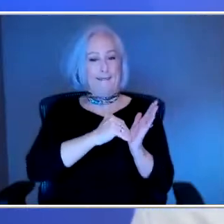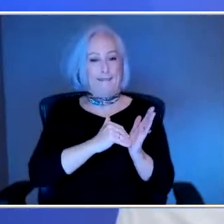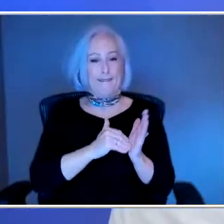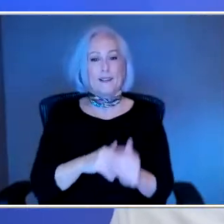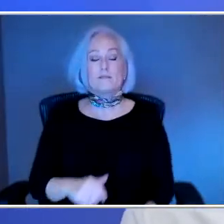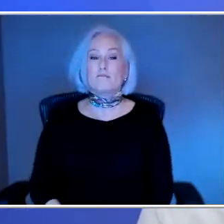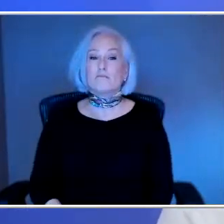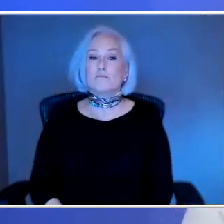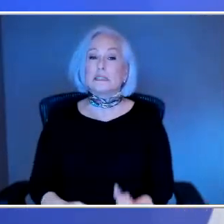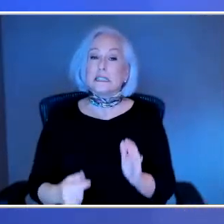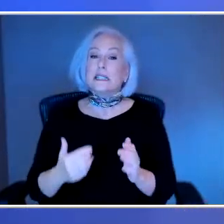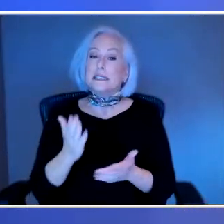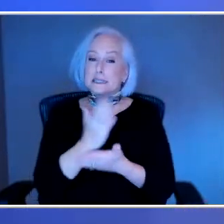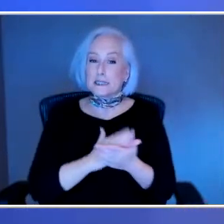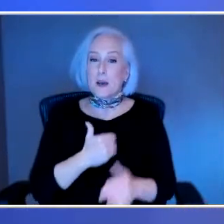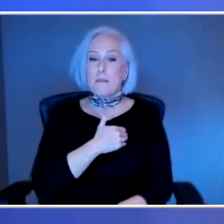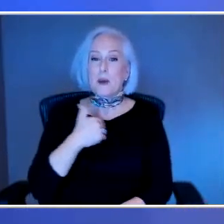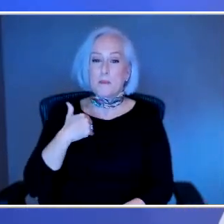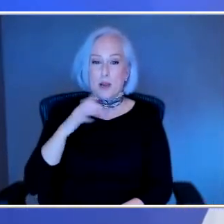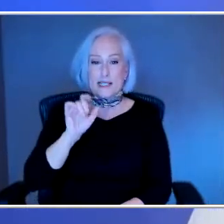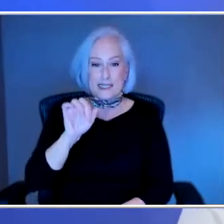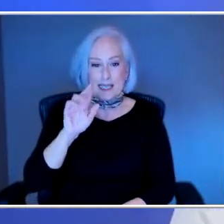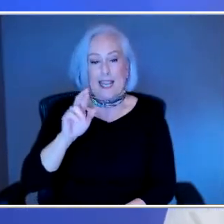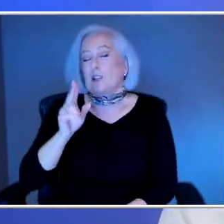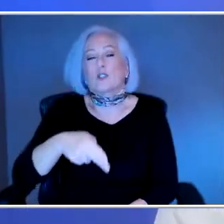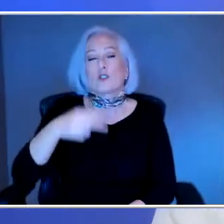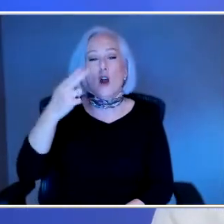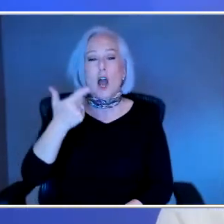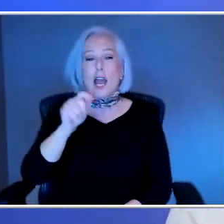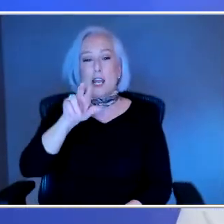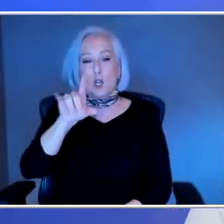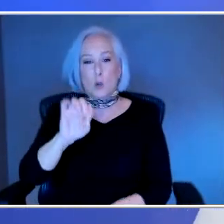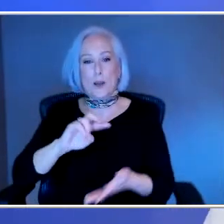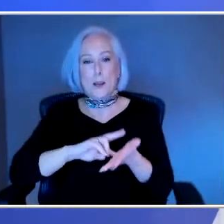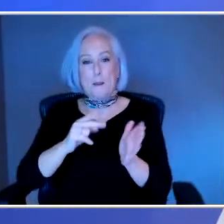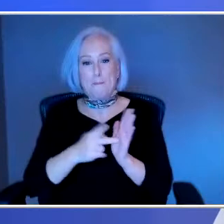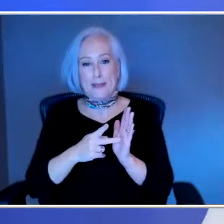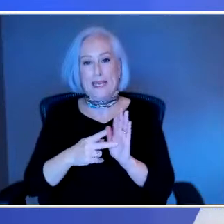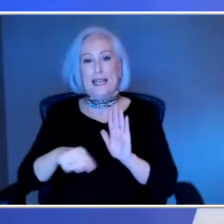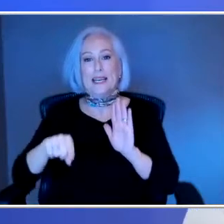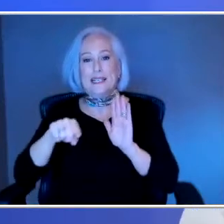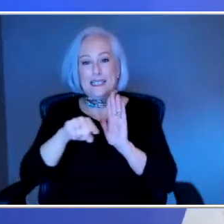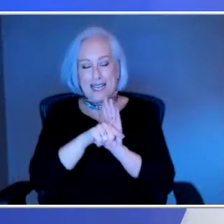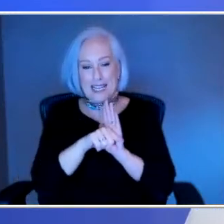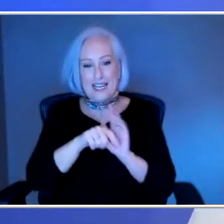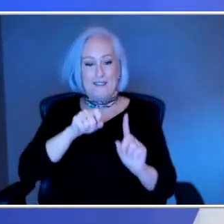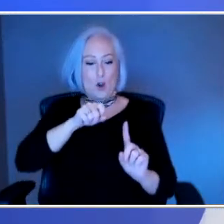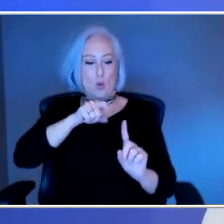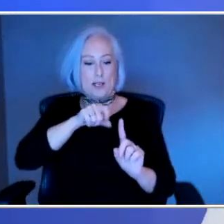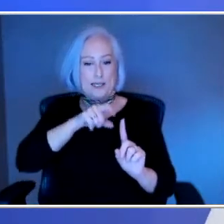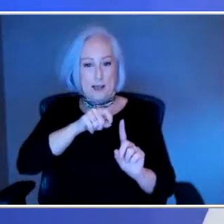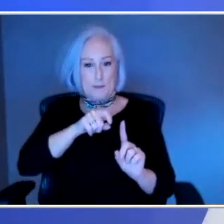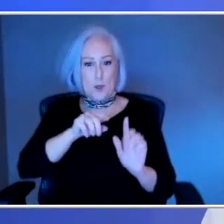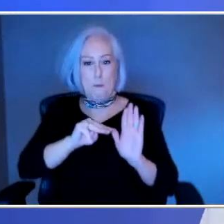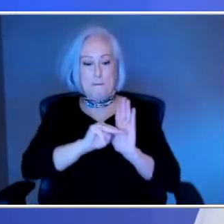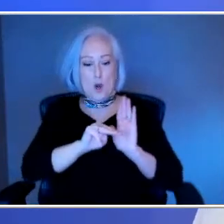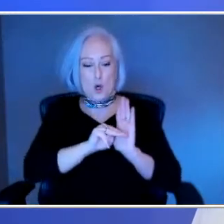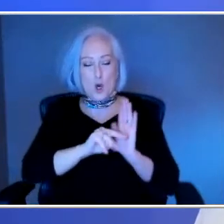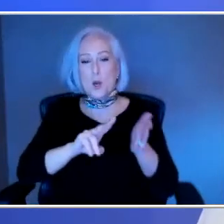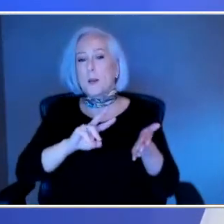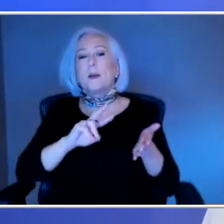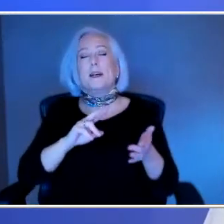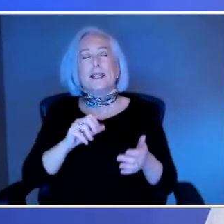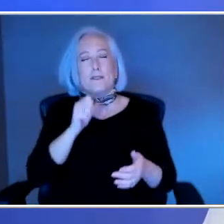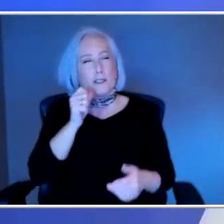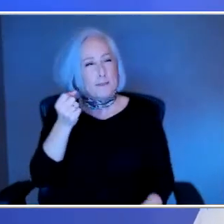breast cancers, high-grade cancers usually mean negative receptor markers, and usually if that doesn't make sense, we'll go back and ask more questions or get